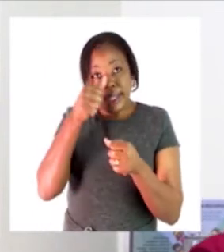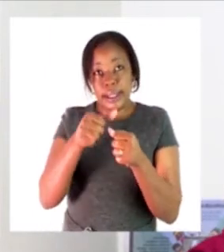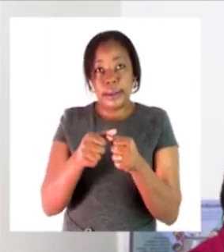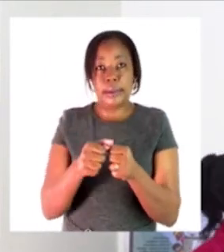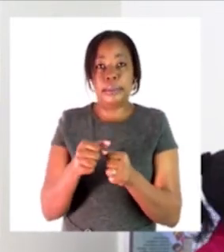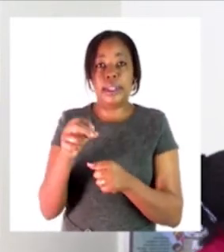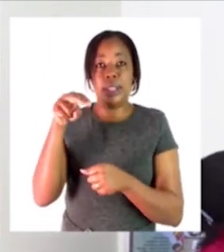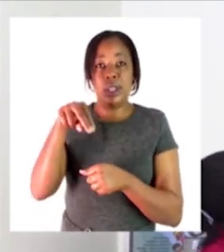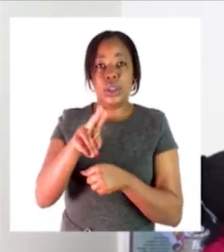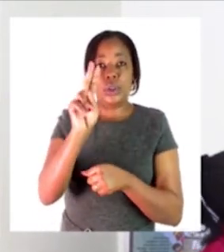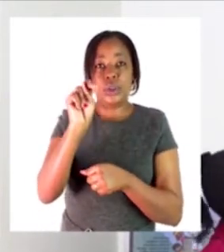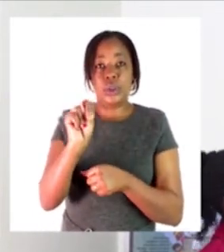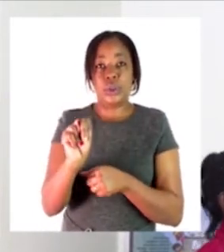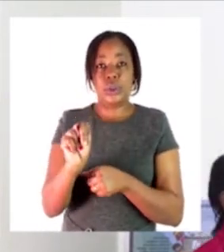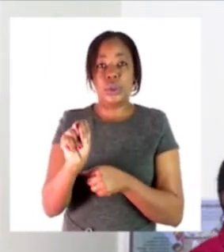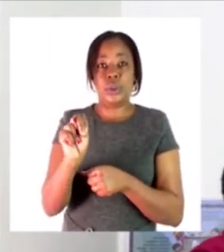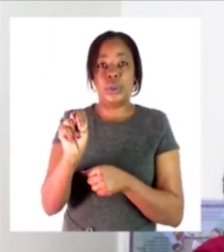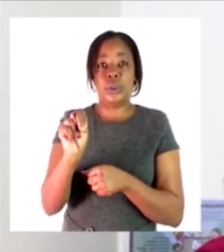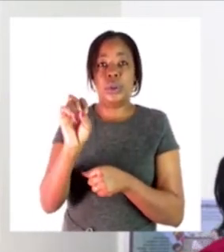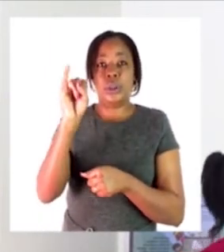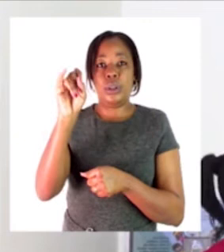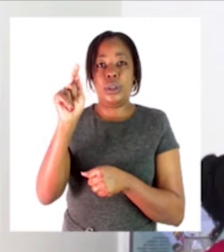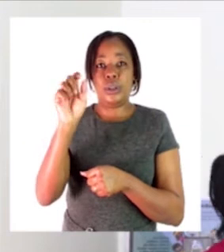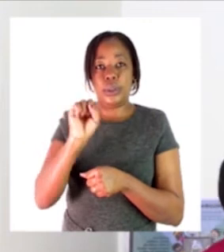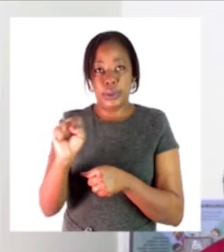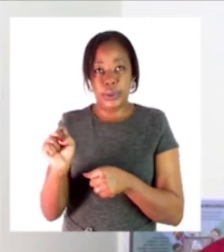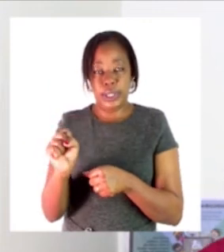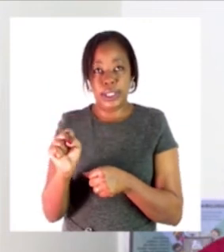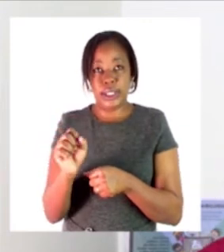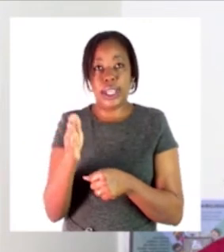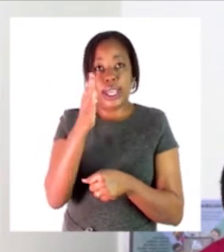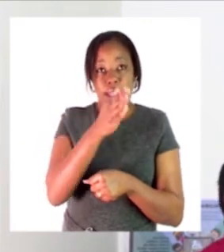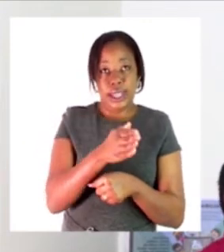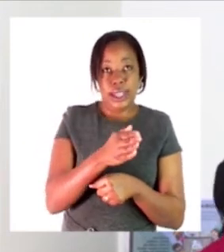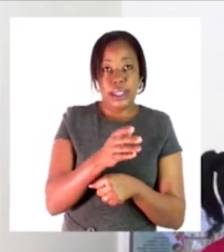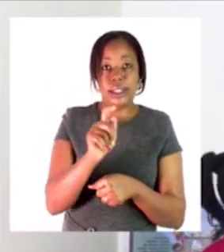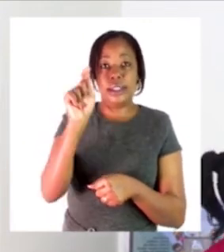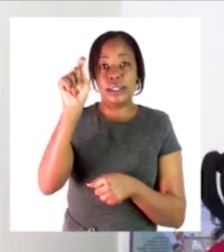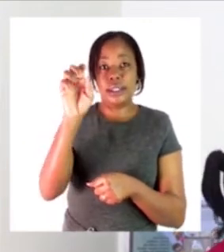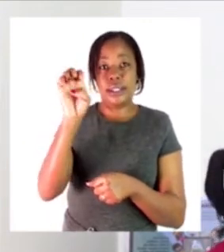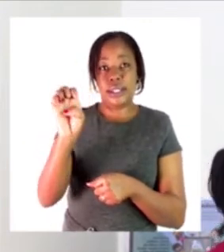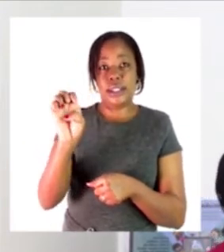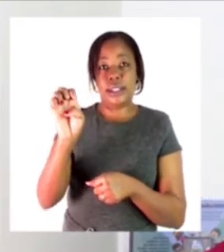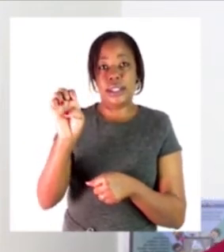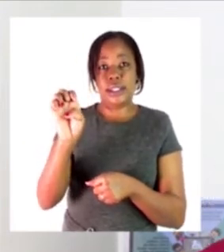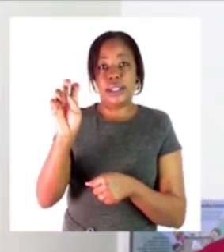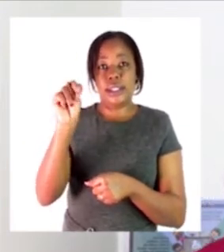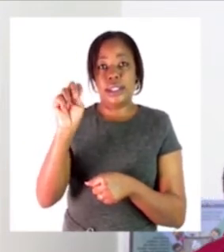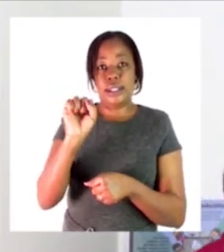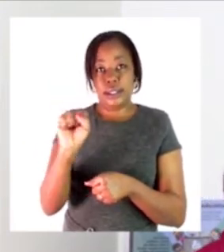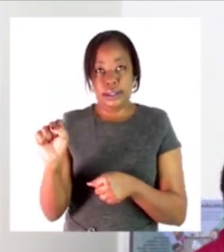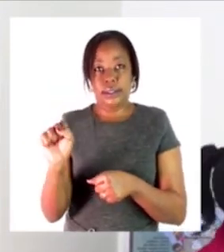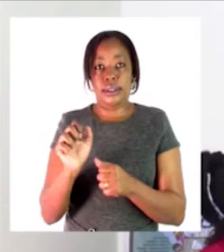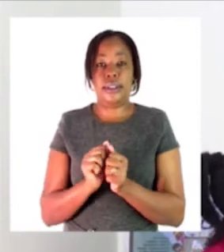have to decompose it, now I have to always go back to the units and the tens and the hundreds, your